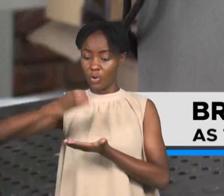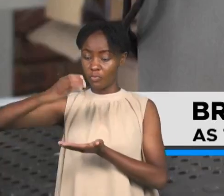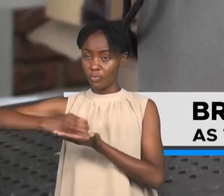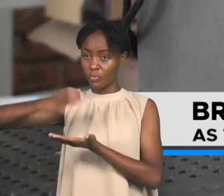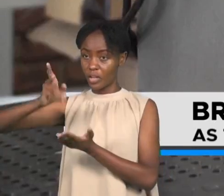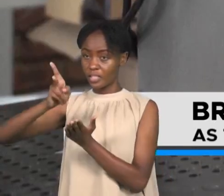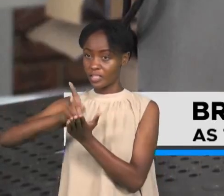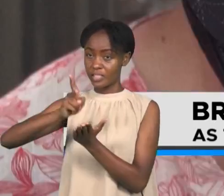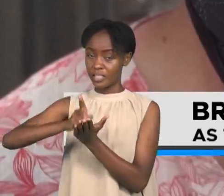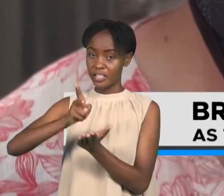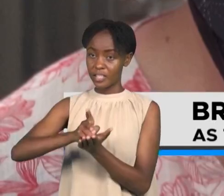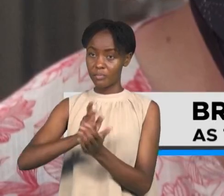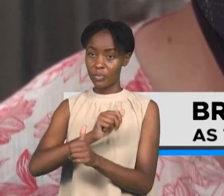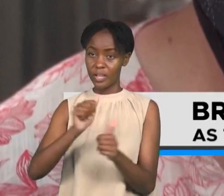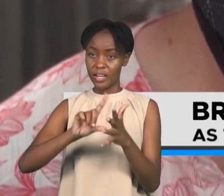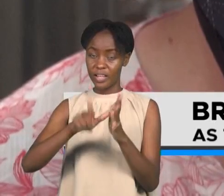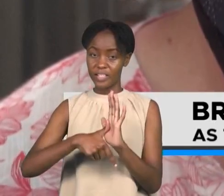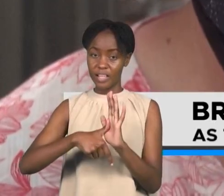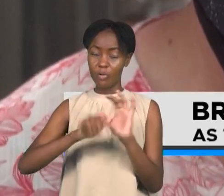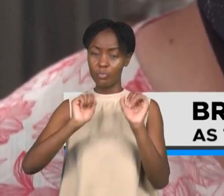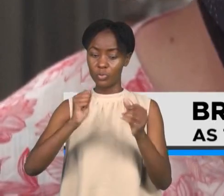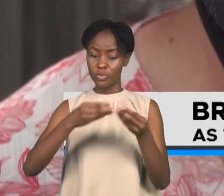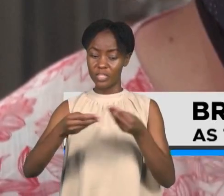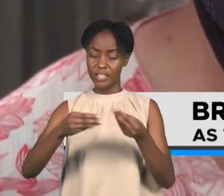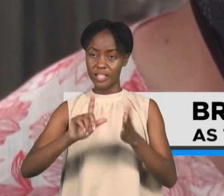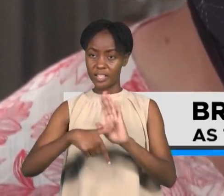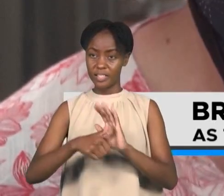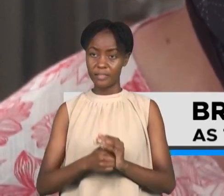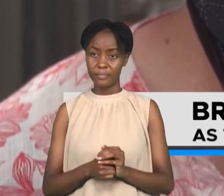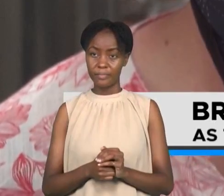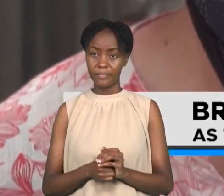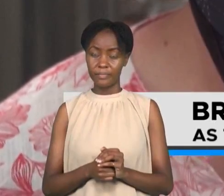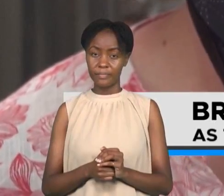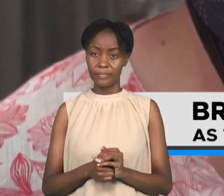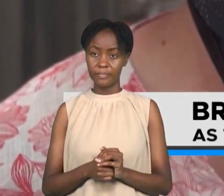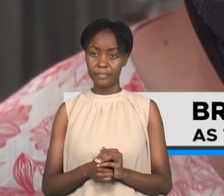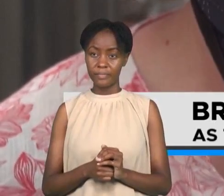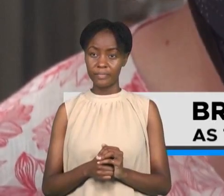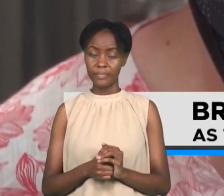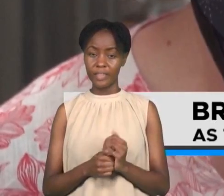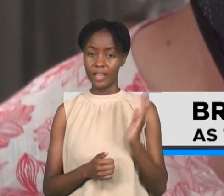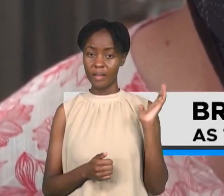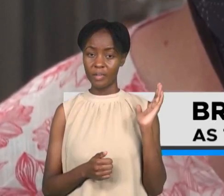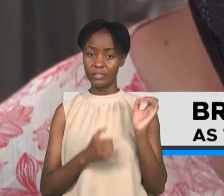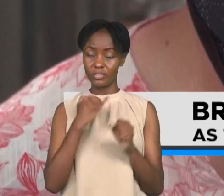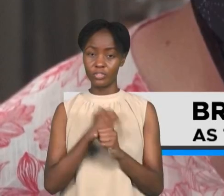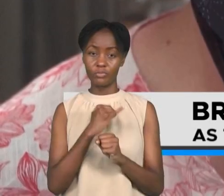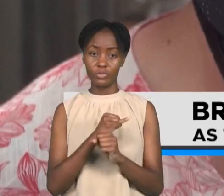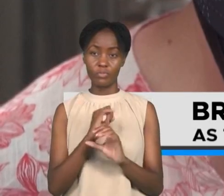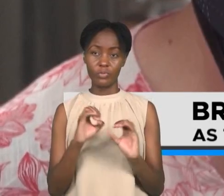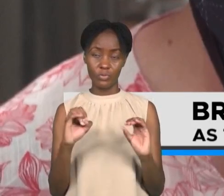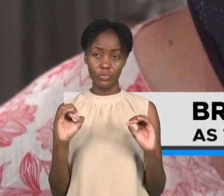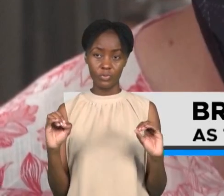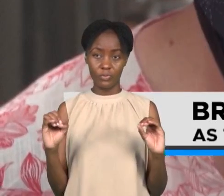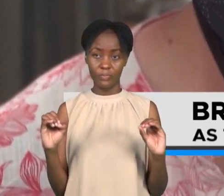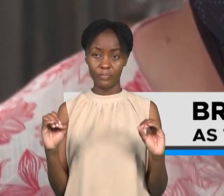and sold later. Per liter of beer, we have a higher employment rate than the big commercial guys because